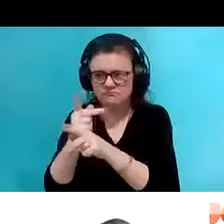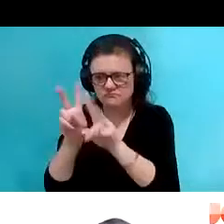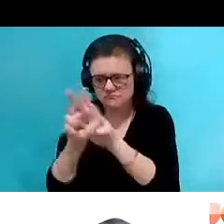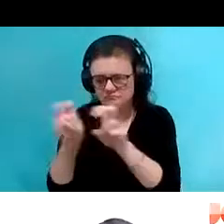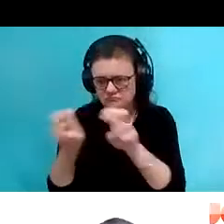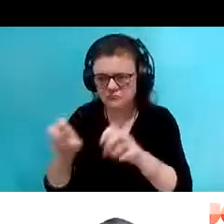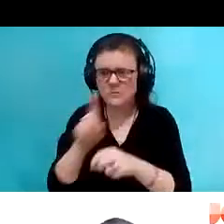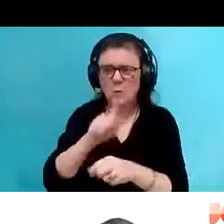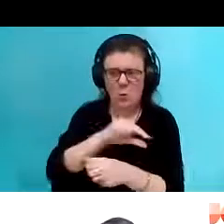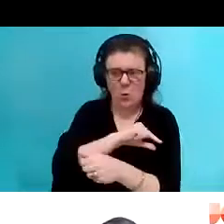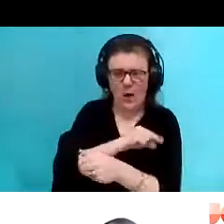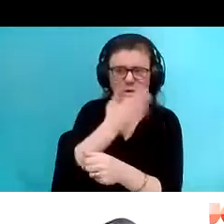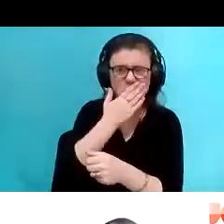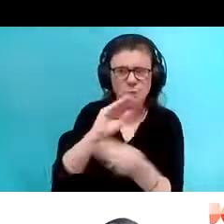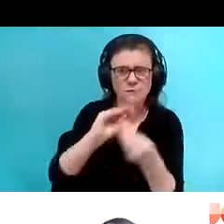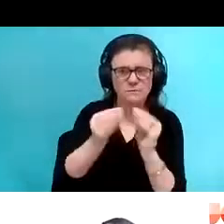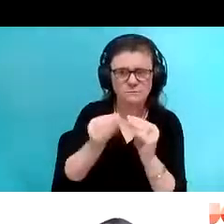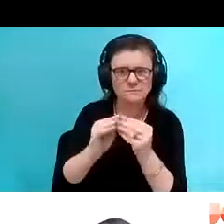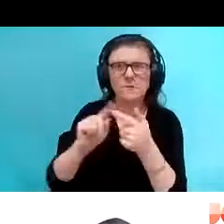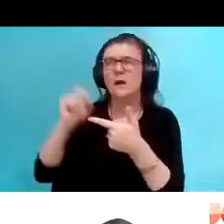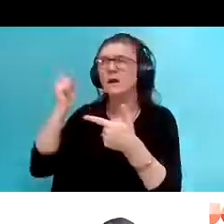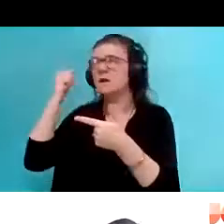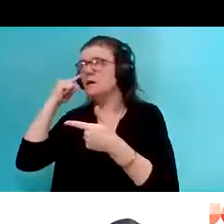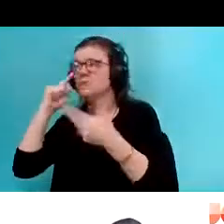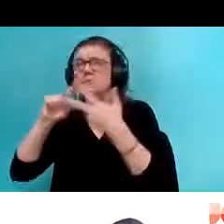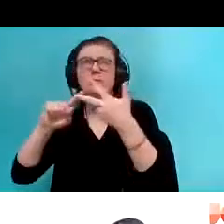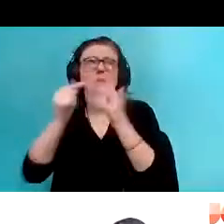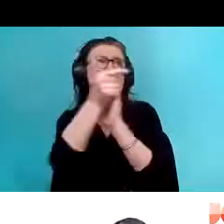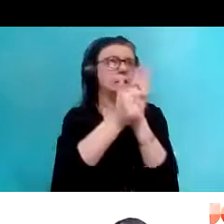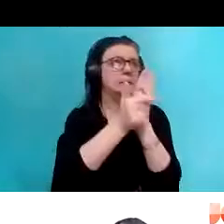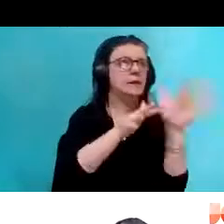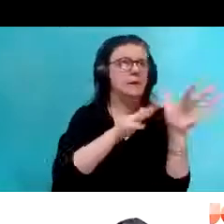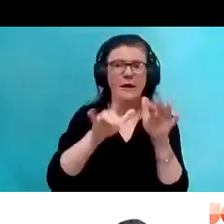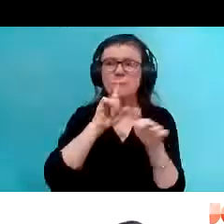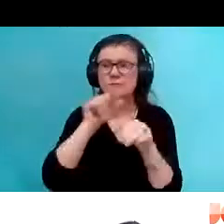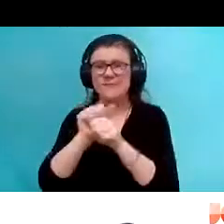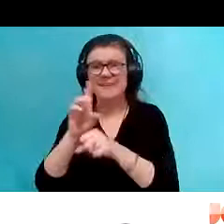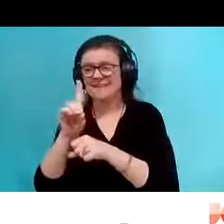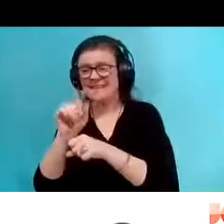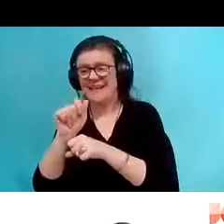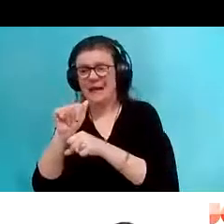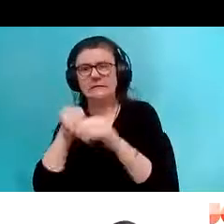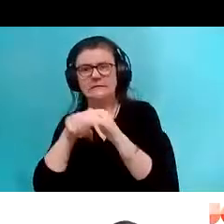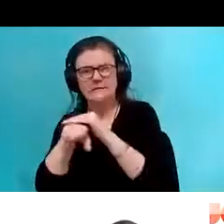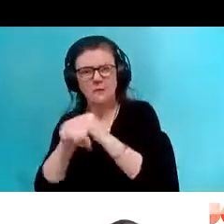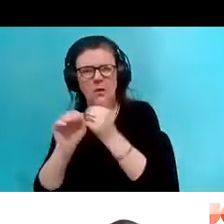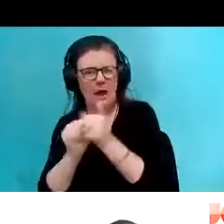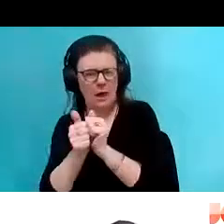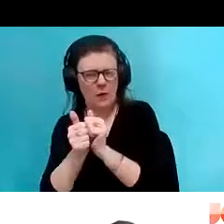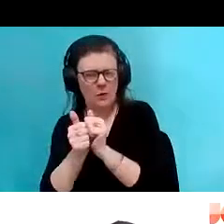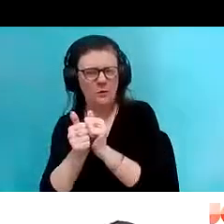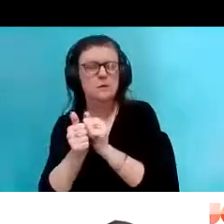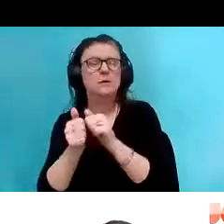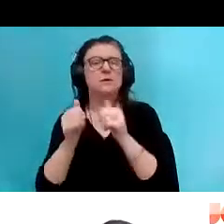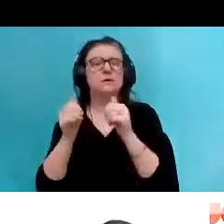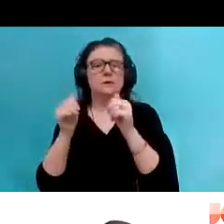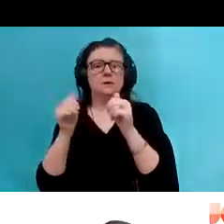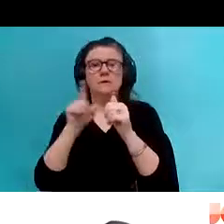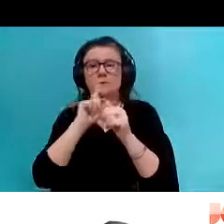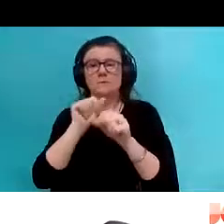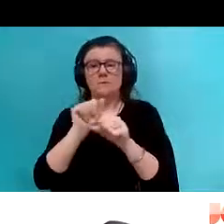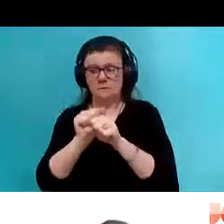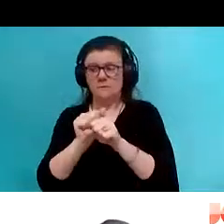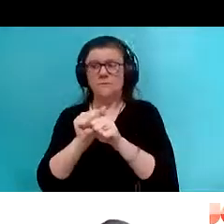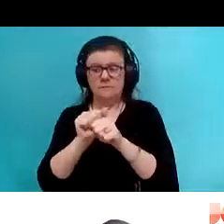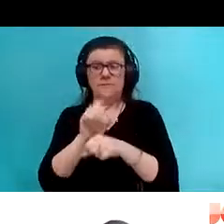quality, governance, quantity, and accessibility of the data. And in particular, to ensure that it met the needs